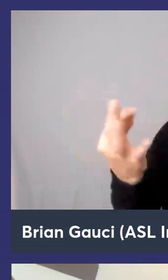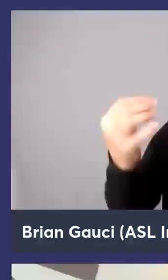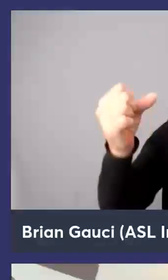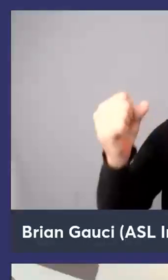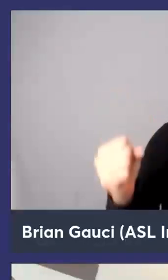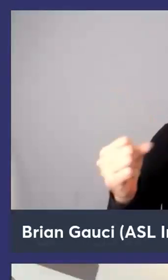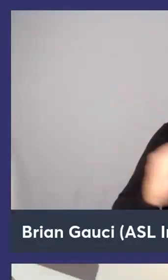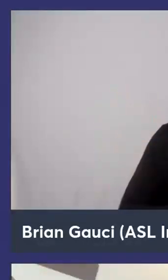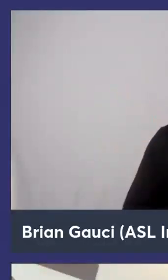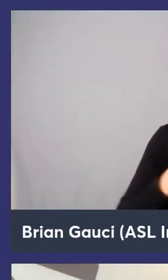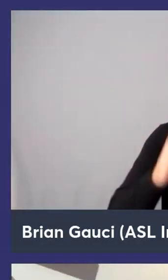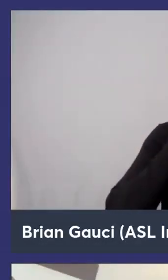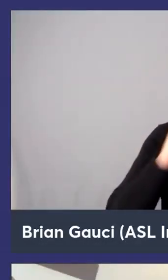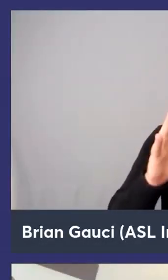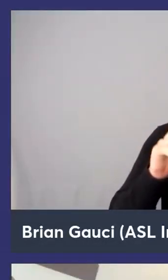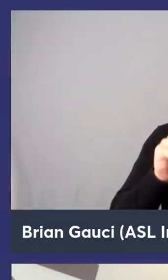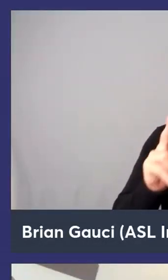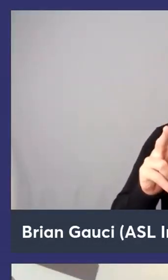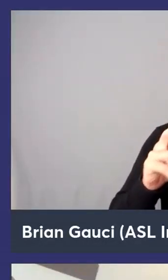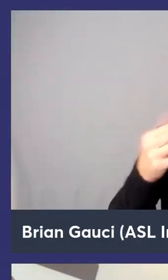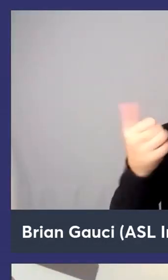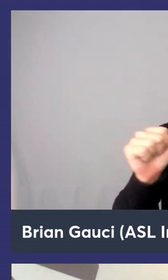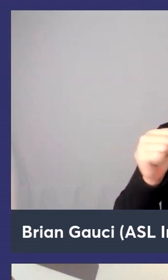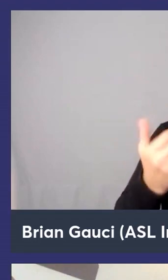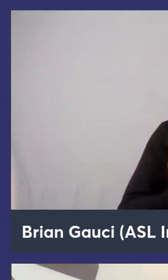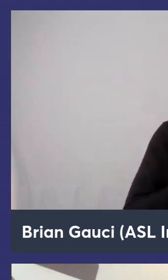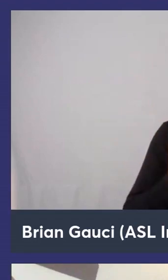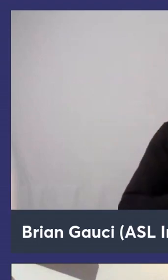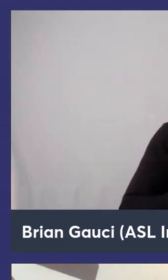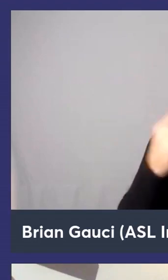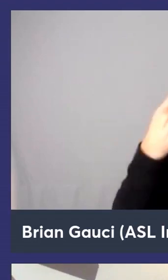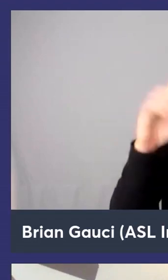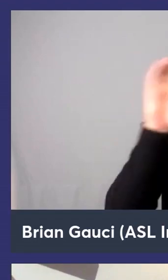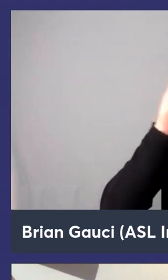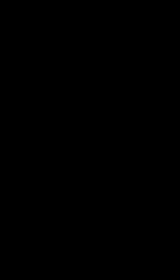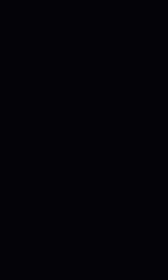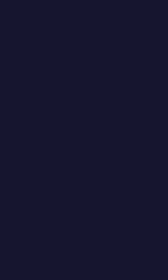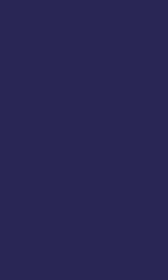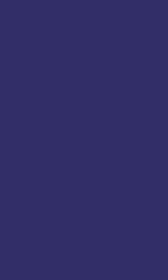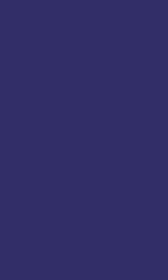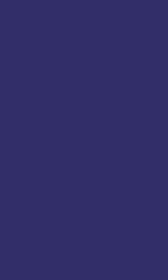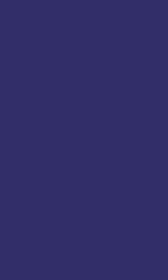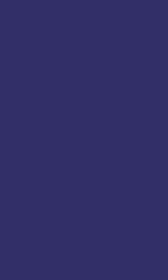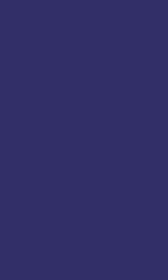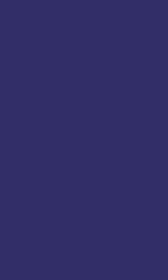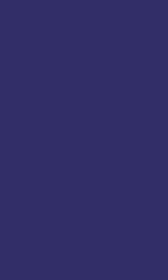on OpenSearch. And I'm really excited to hear what the community does with this new serverless functionality.